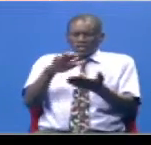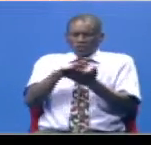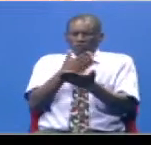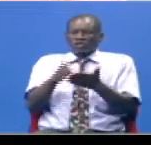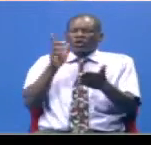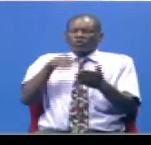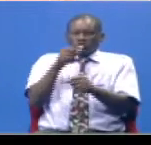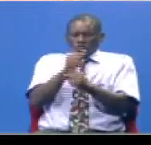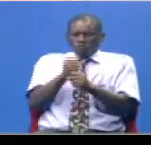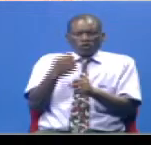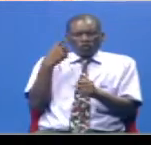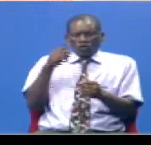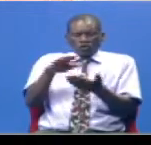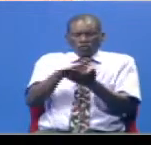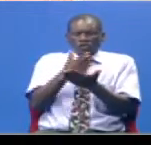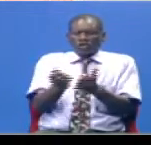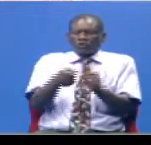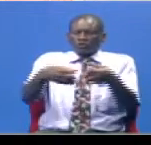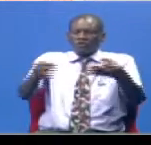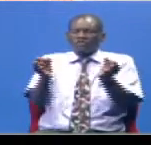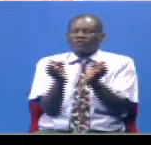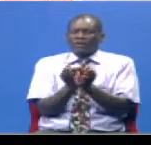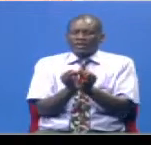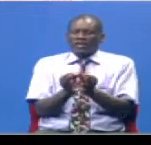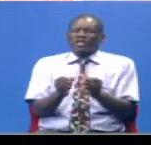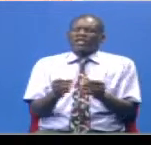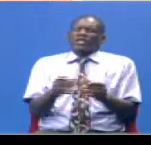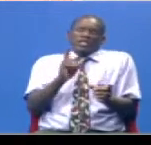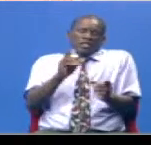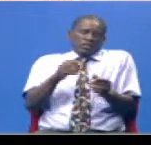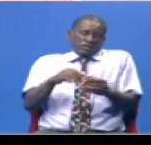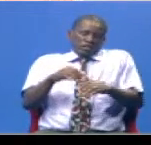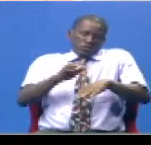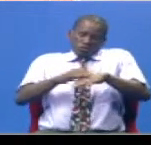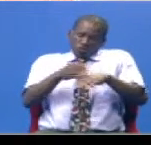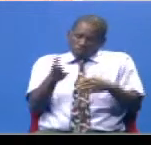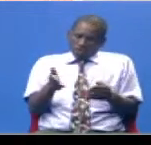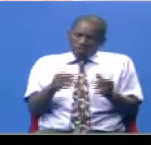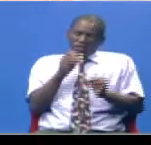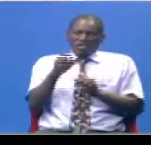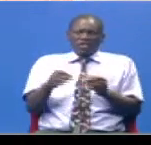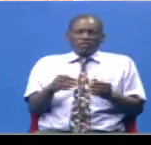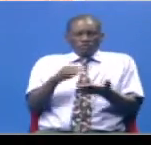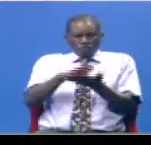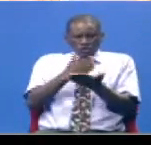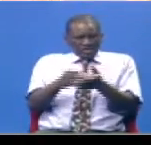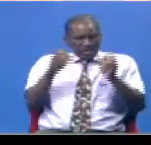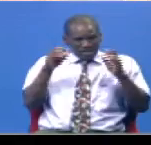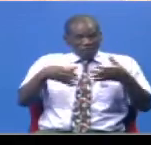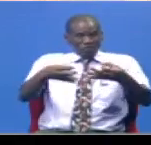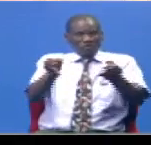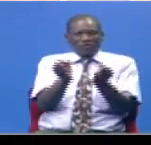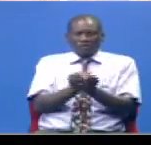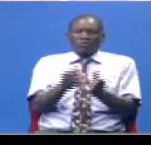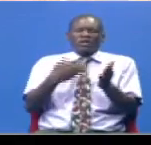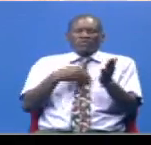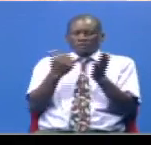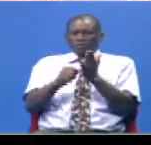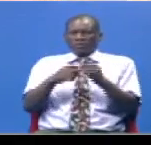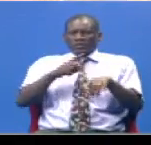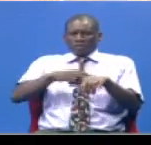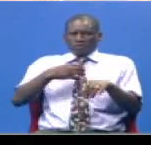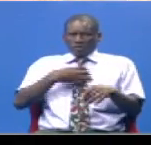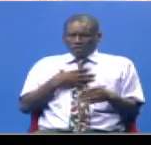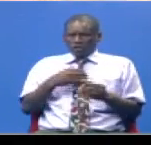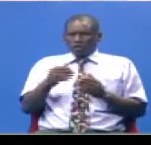worked for with them. If you don't, then you have a problem. For the leadership